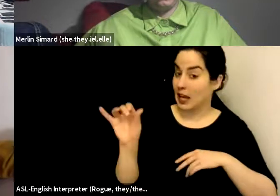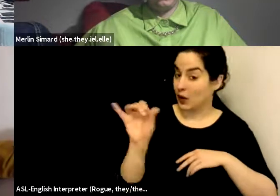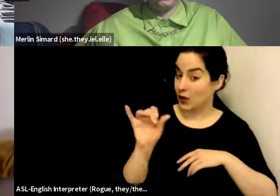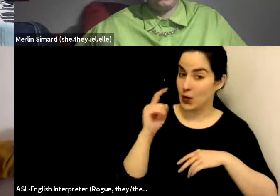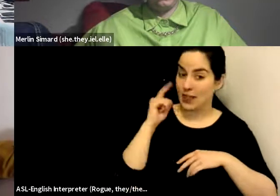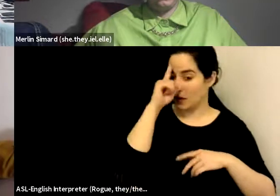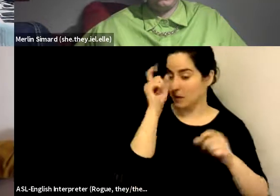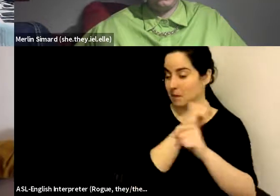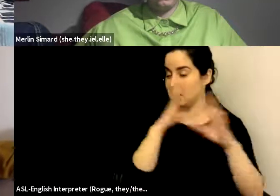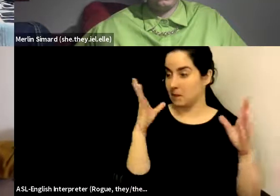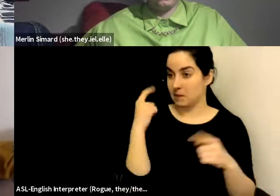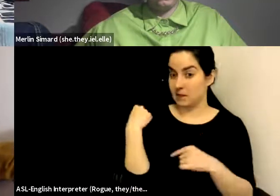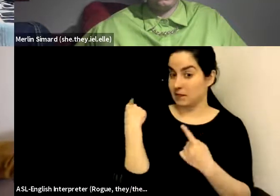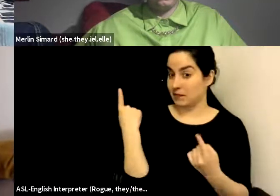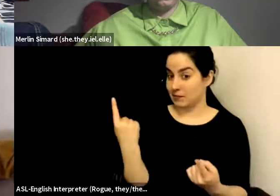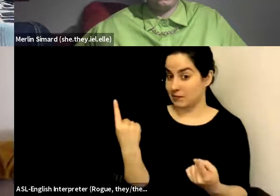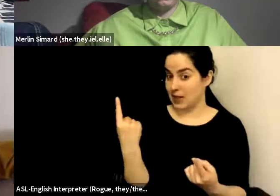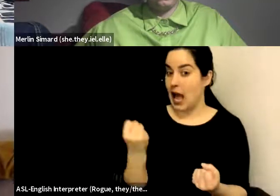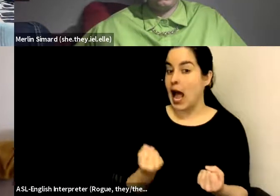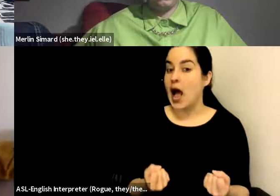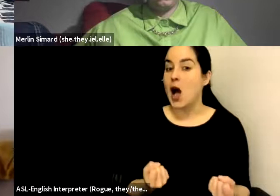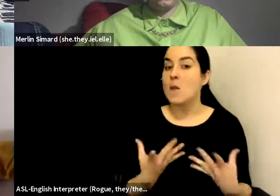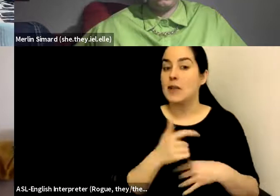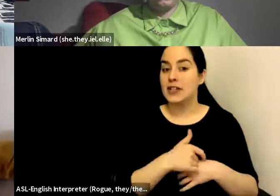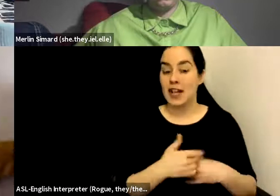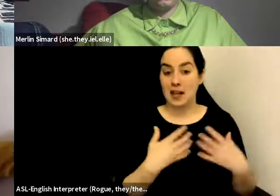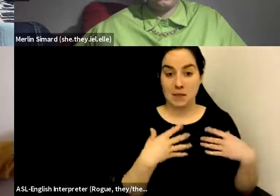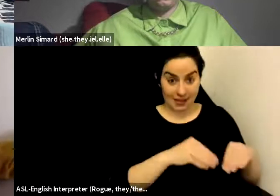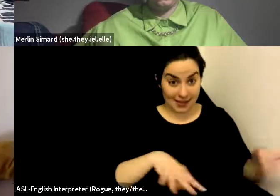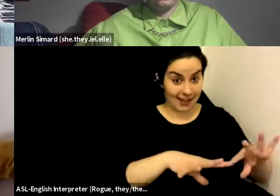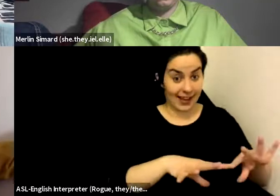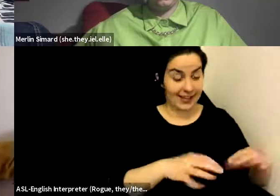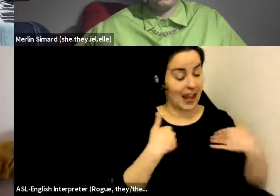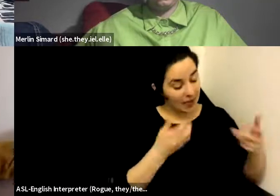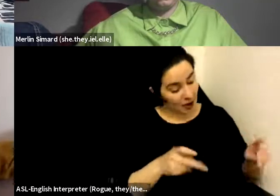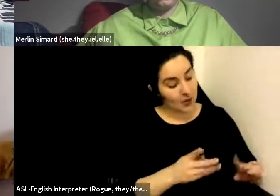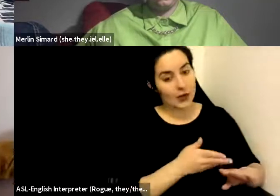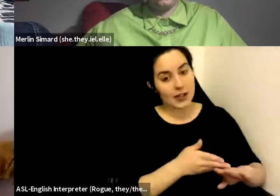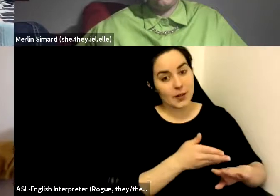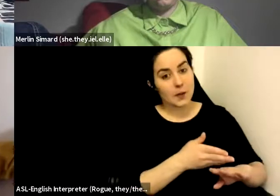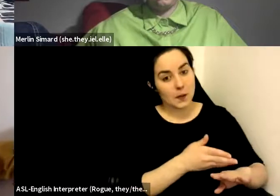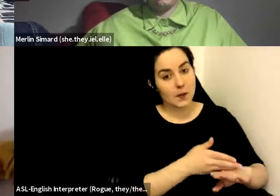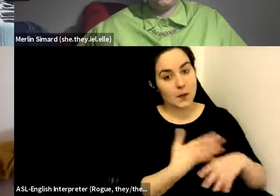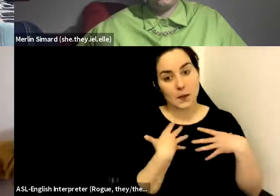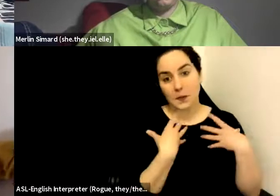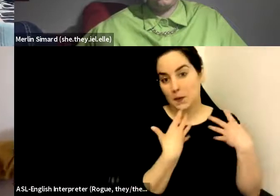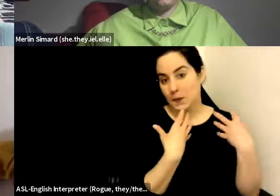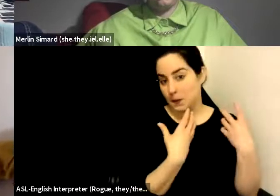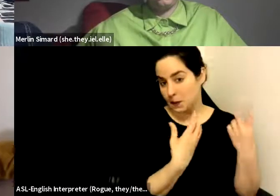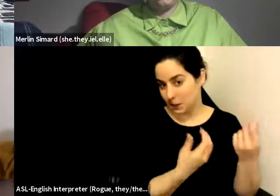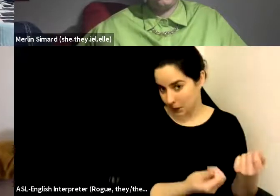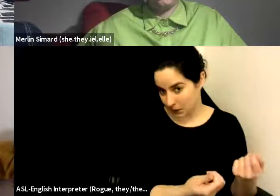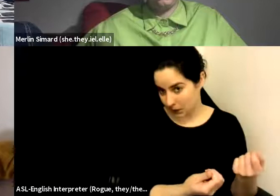putting energy elsewhere, and what that means, and how we can learn from that, and how we can change our ways